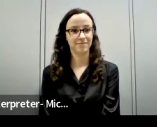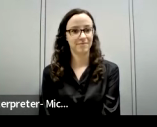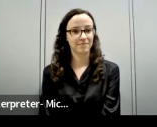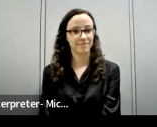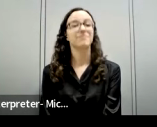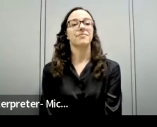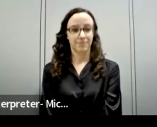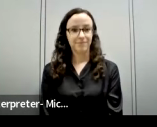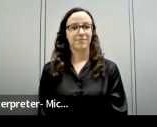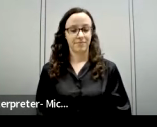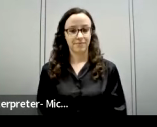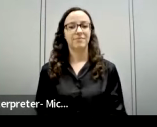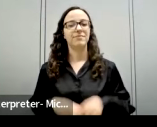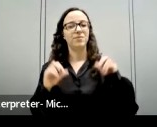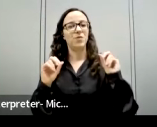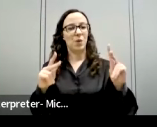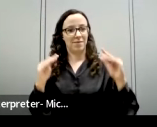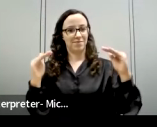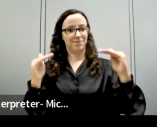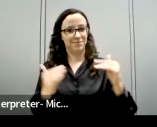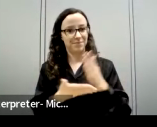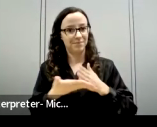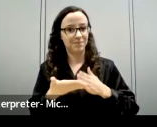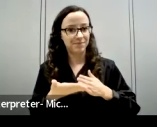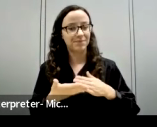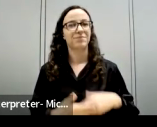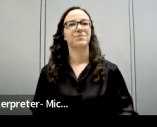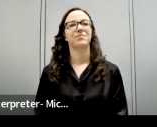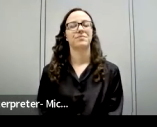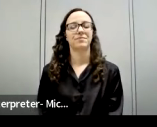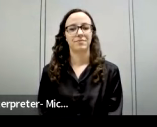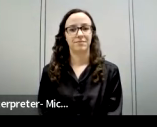All right, so the next part is,